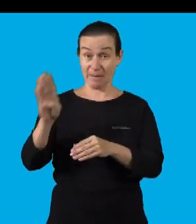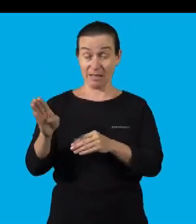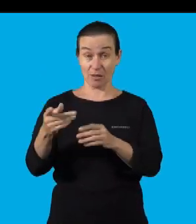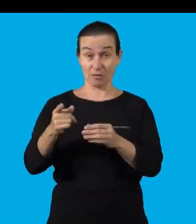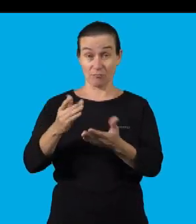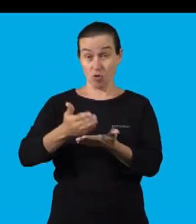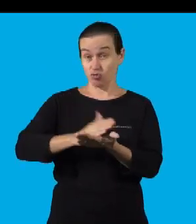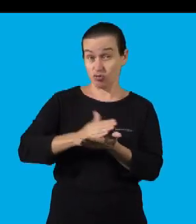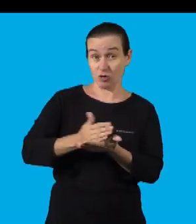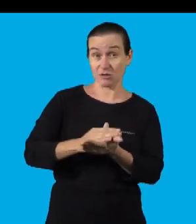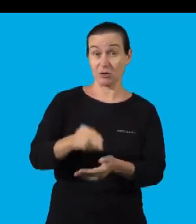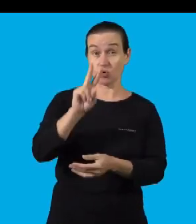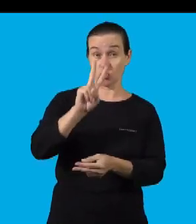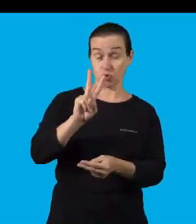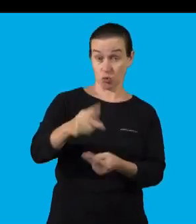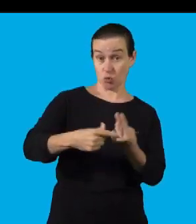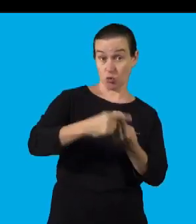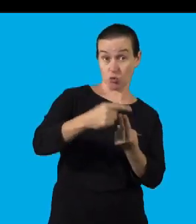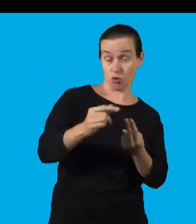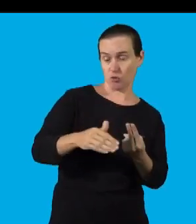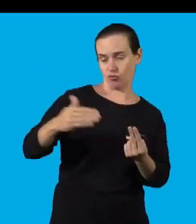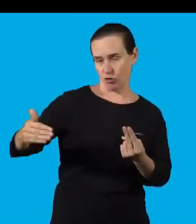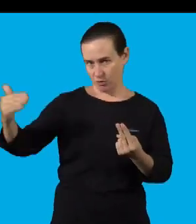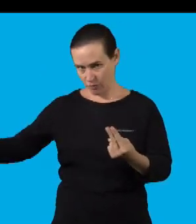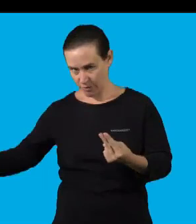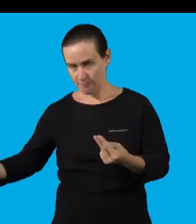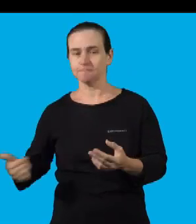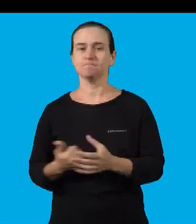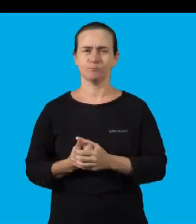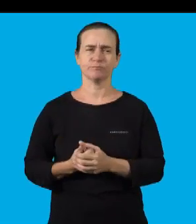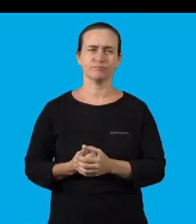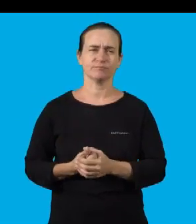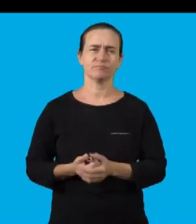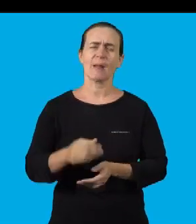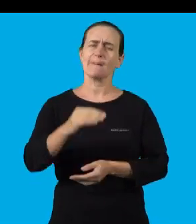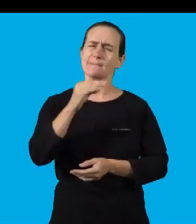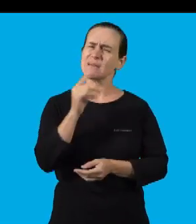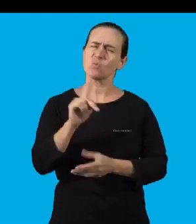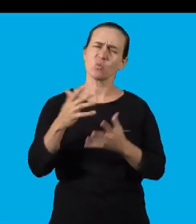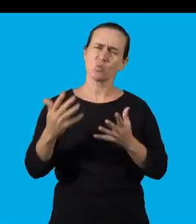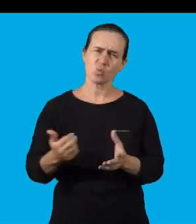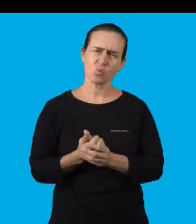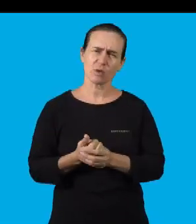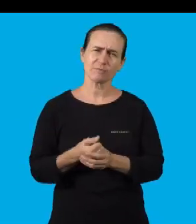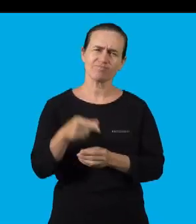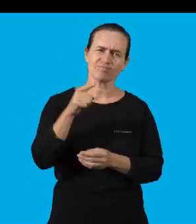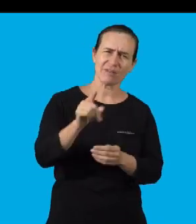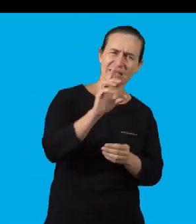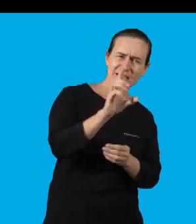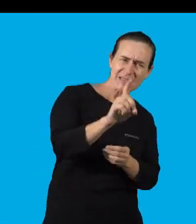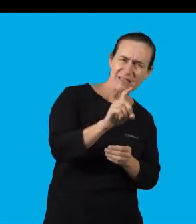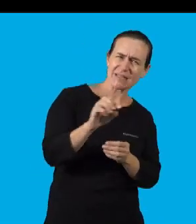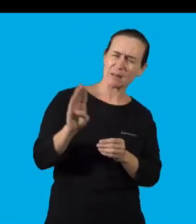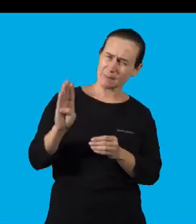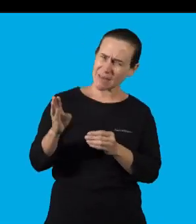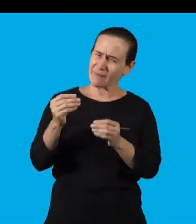right. So we are being told that it is the image of B, and so which means that it is going to share something with